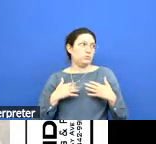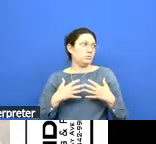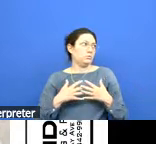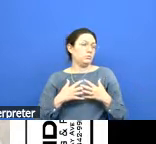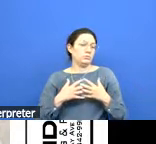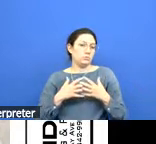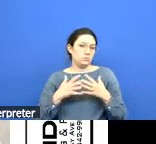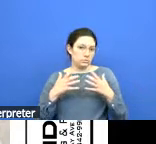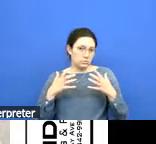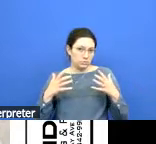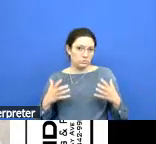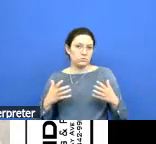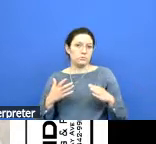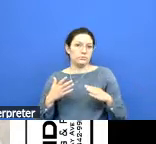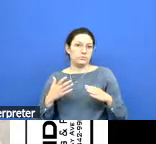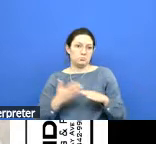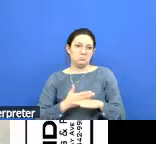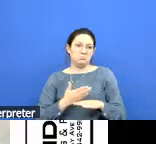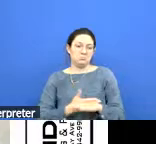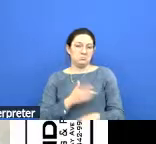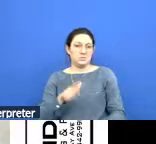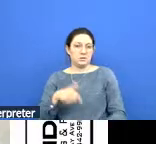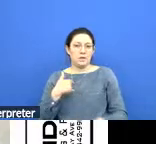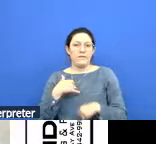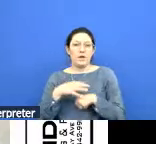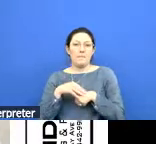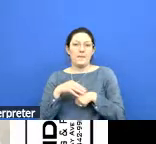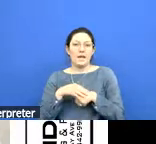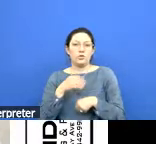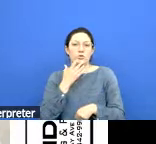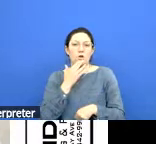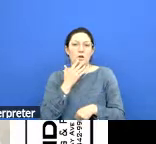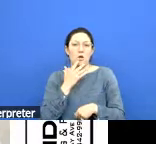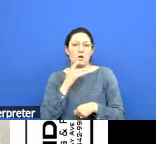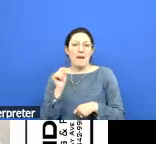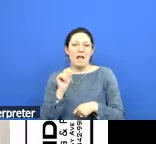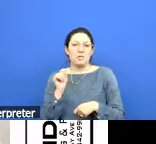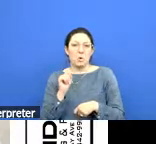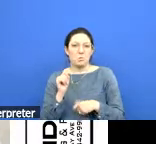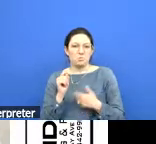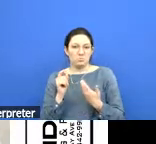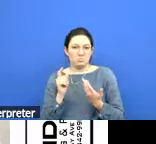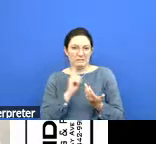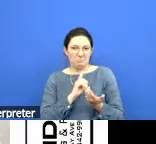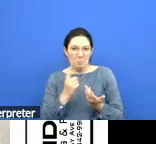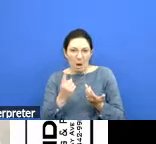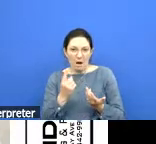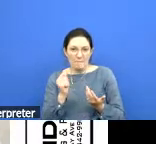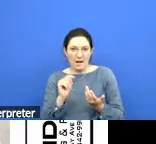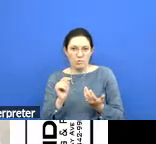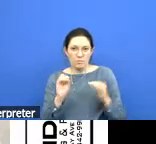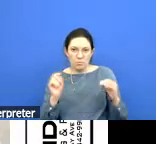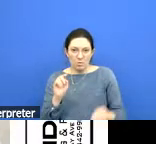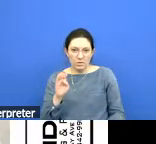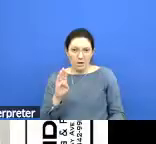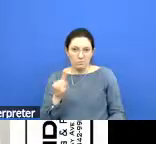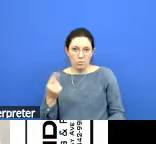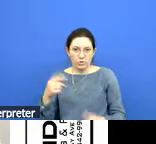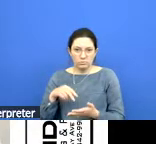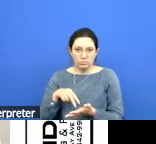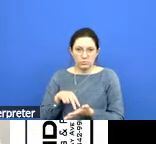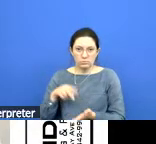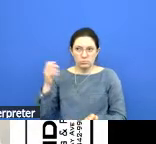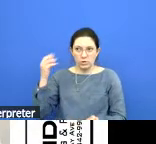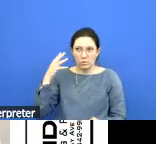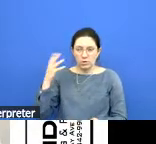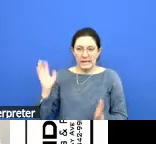like peach colored porcelain in the bathrooms. It's only got a single bathroom, doesn't have a tub, only a toilet and a